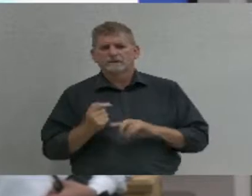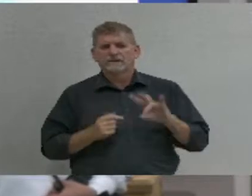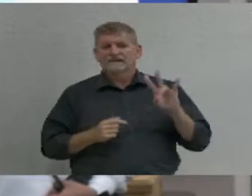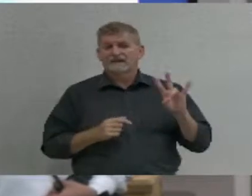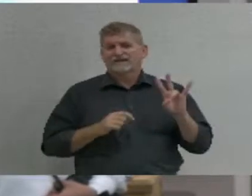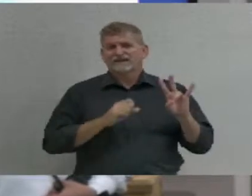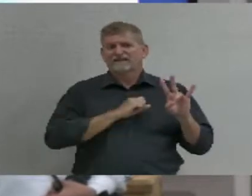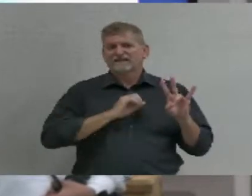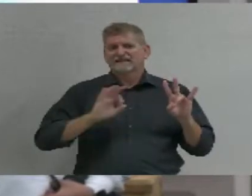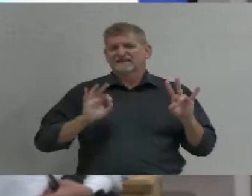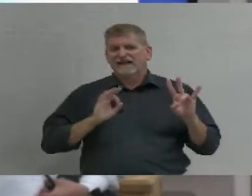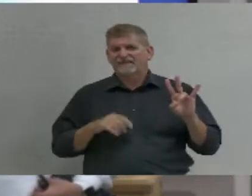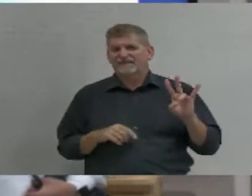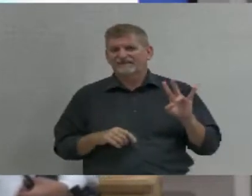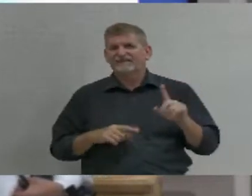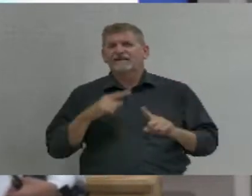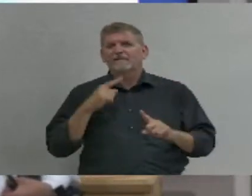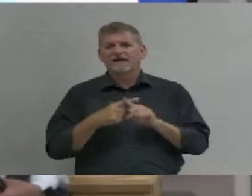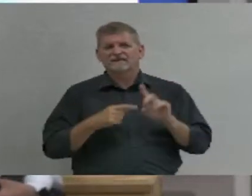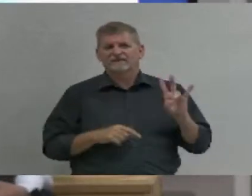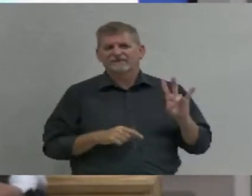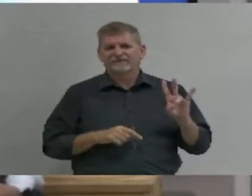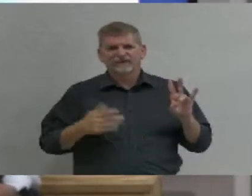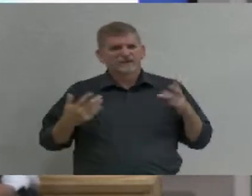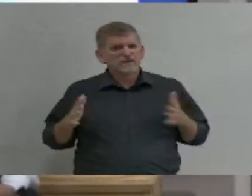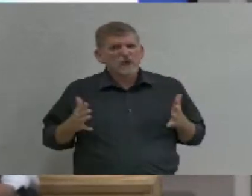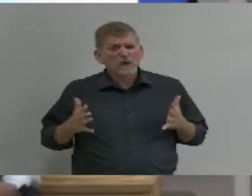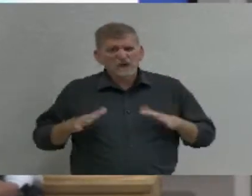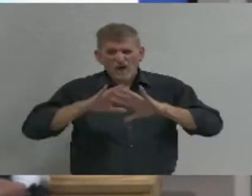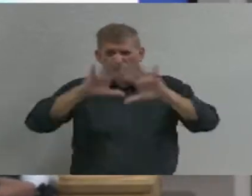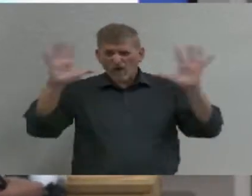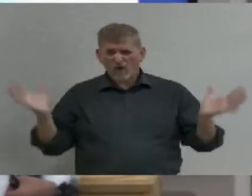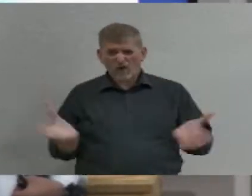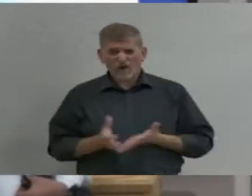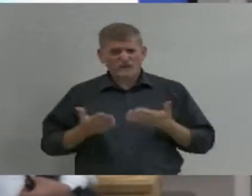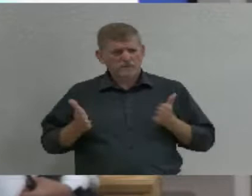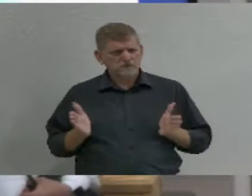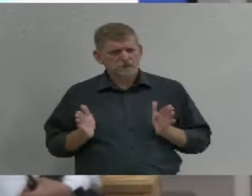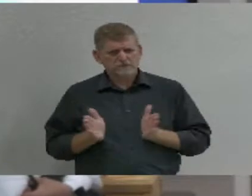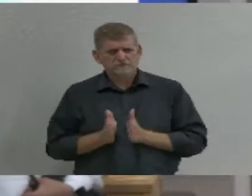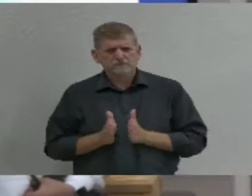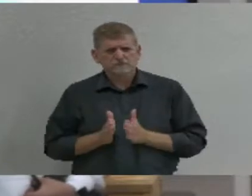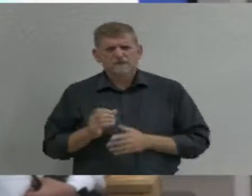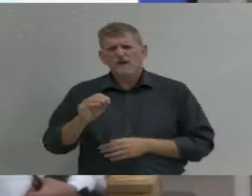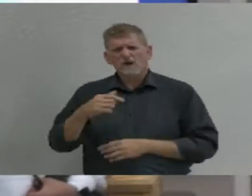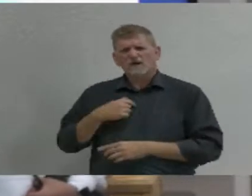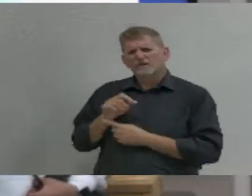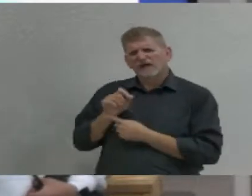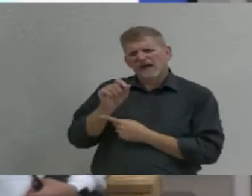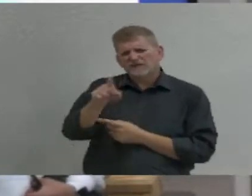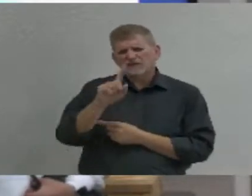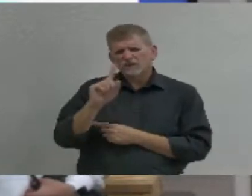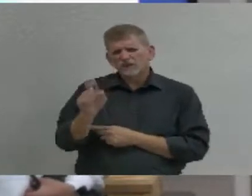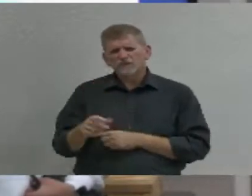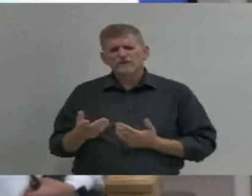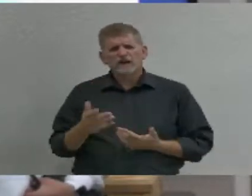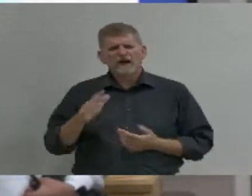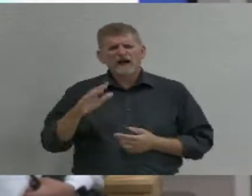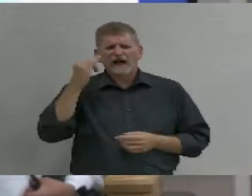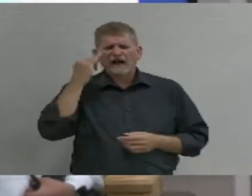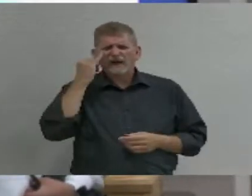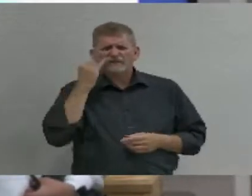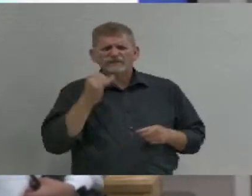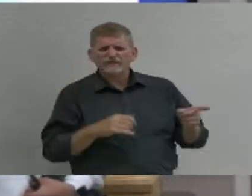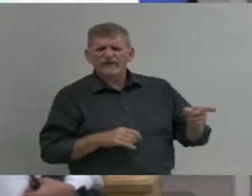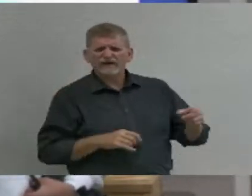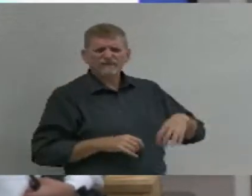kind of a system. So my question is this: if I find somebody to provide the money to pay for